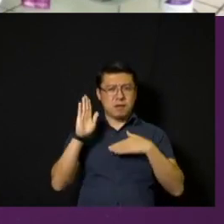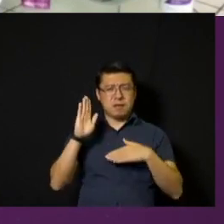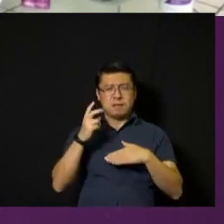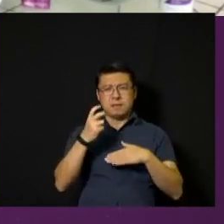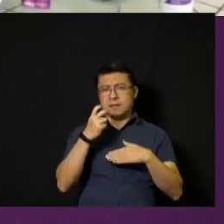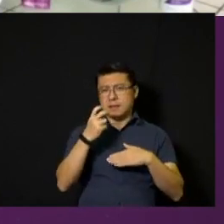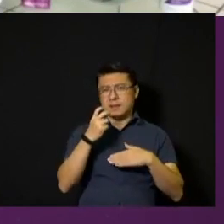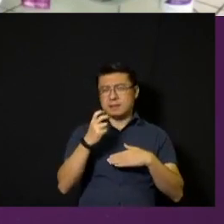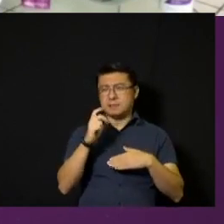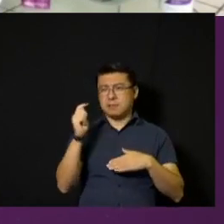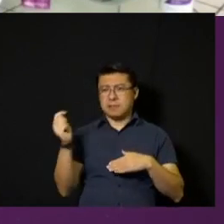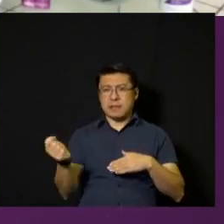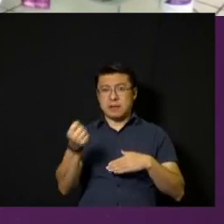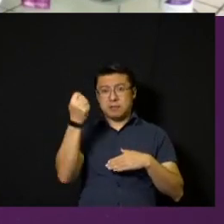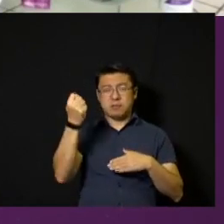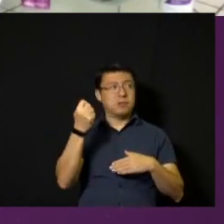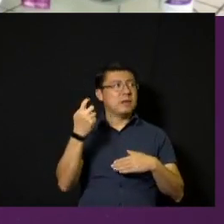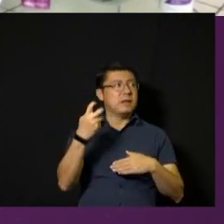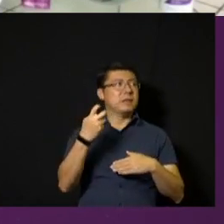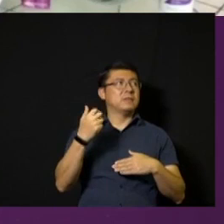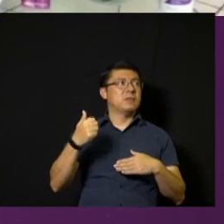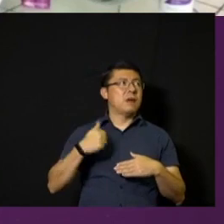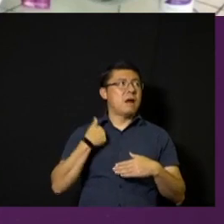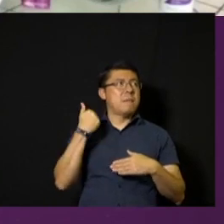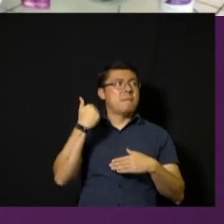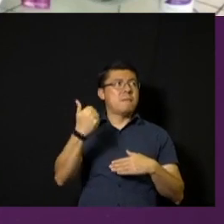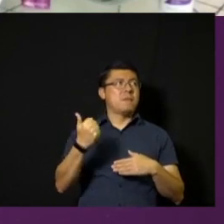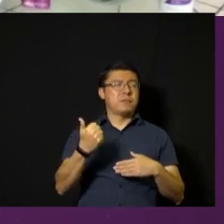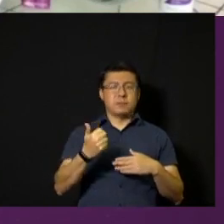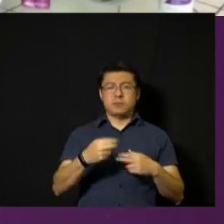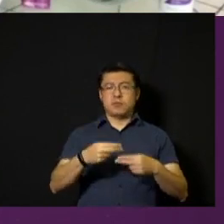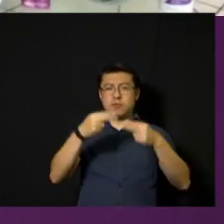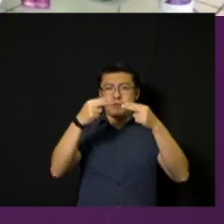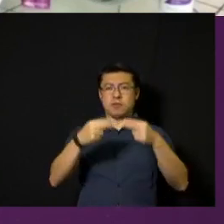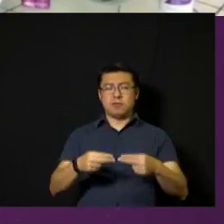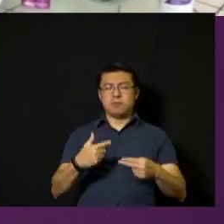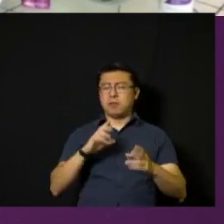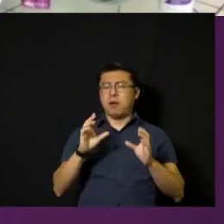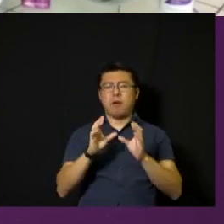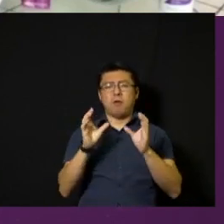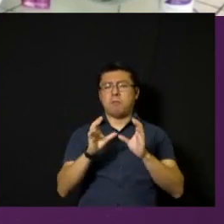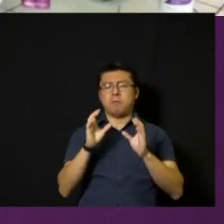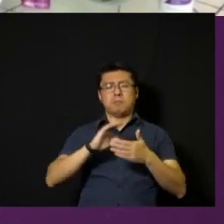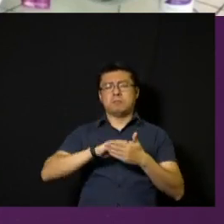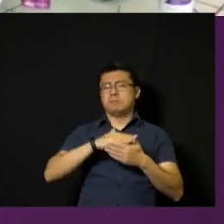successful people. I want to take the opportunity with technology to continue with my business only.